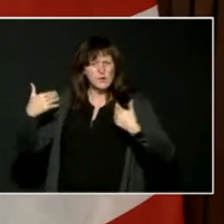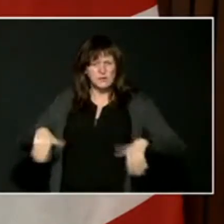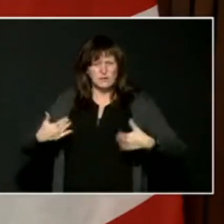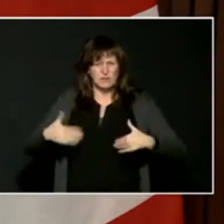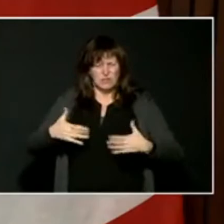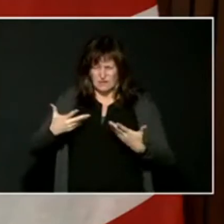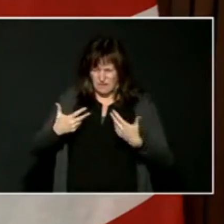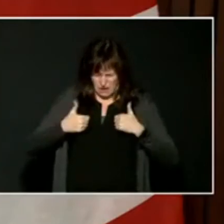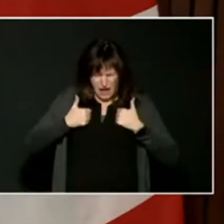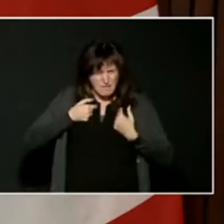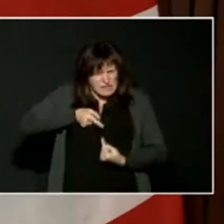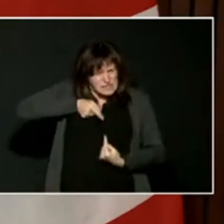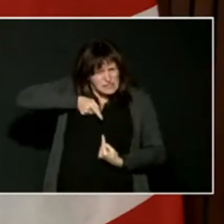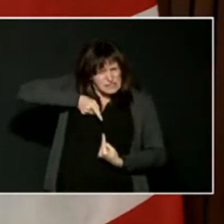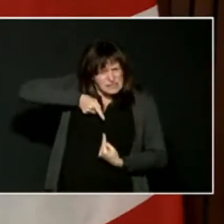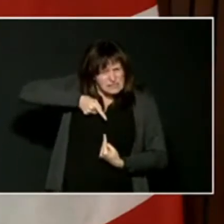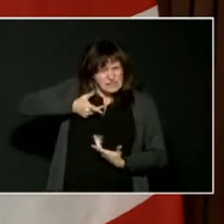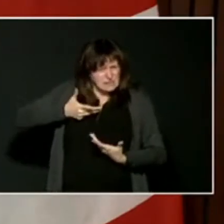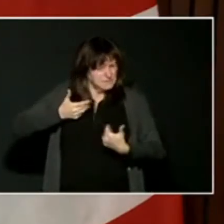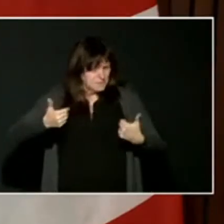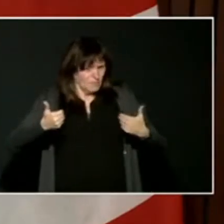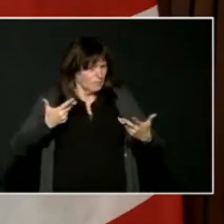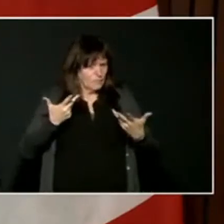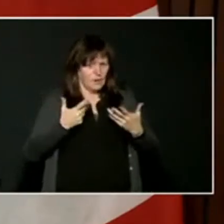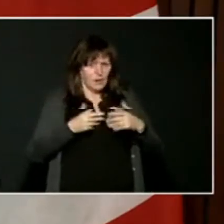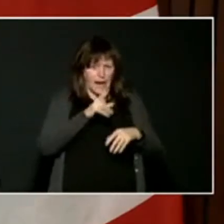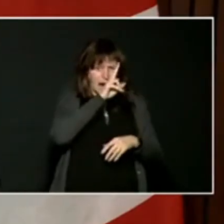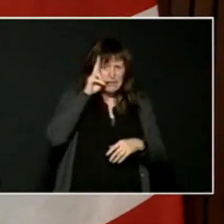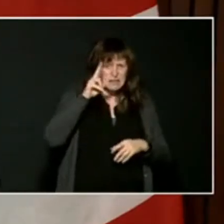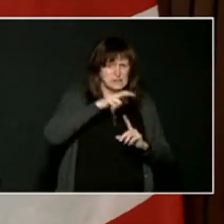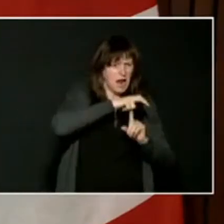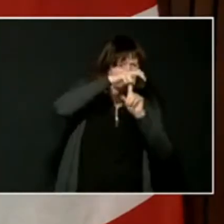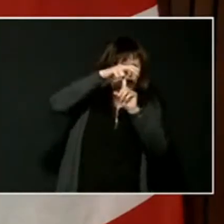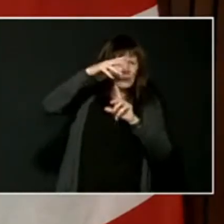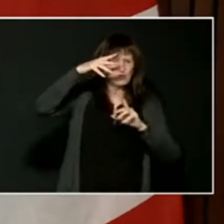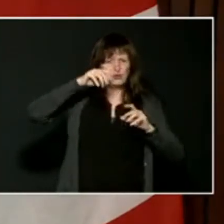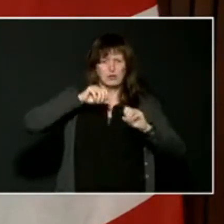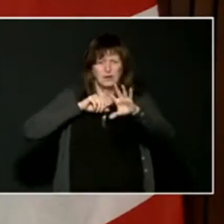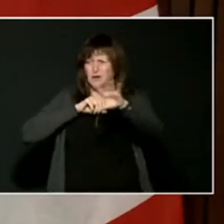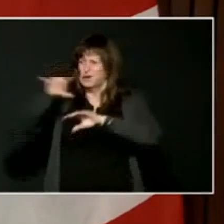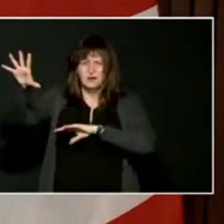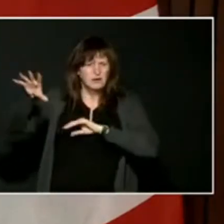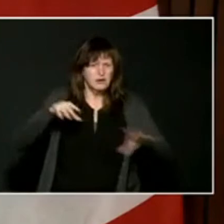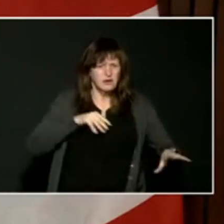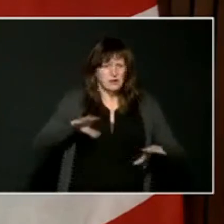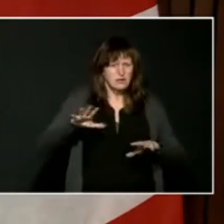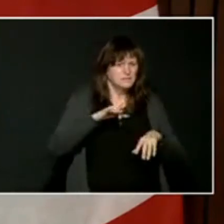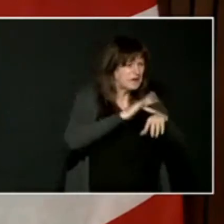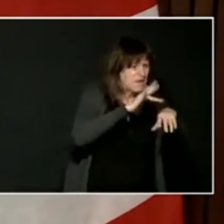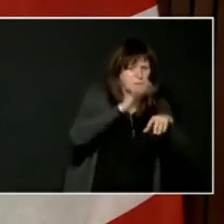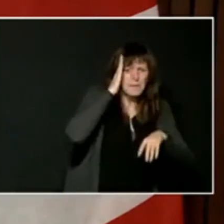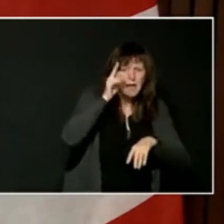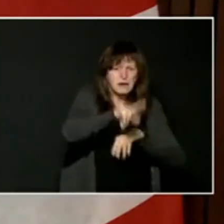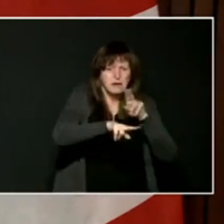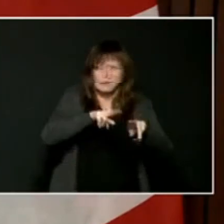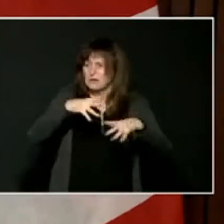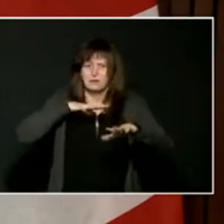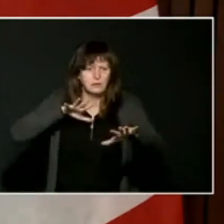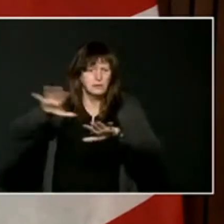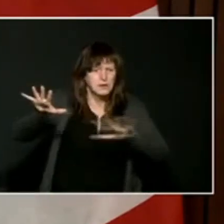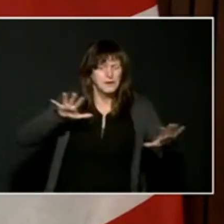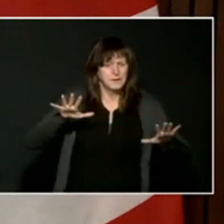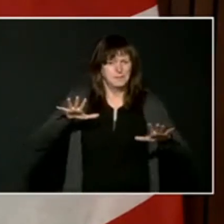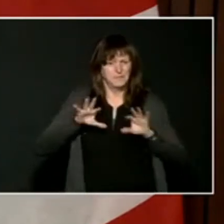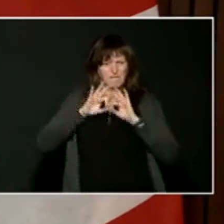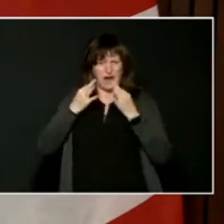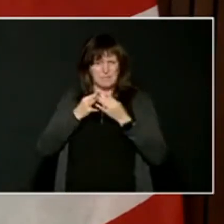families in ambulances or helicopters and move them to other regions that have a spare bed. One family ended up spread between 3 hospitals,